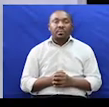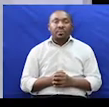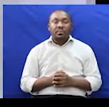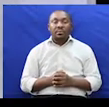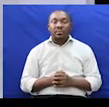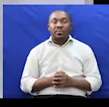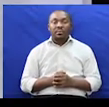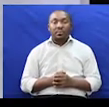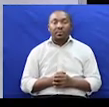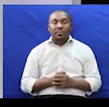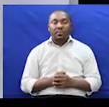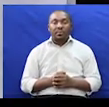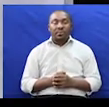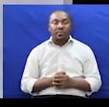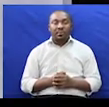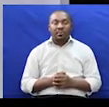to another